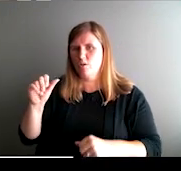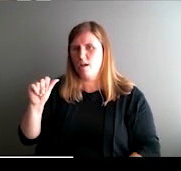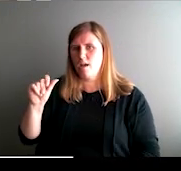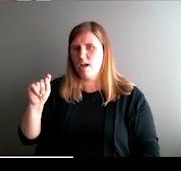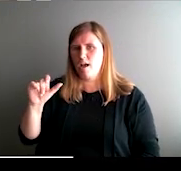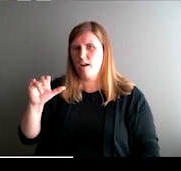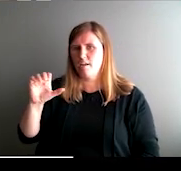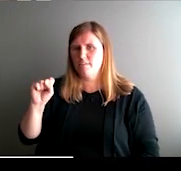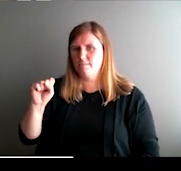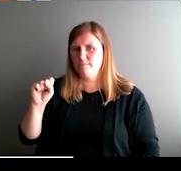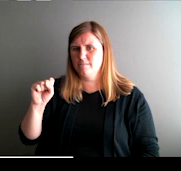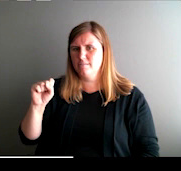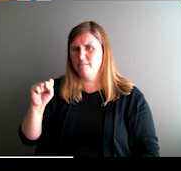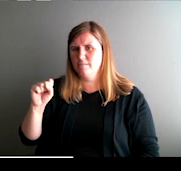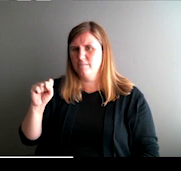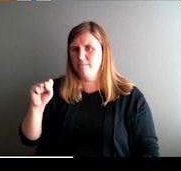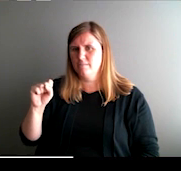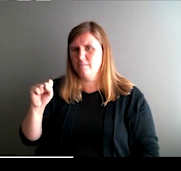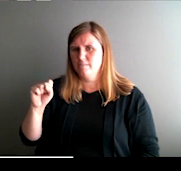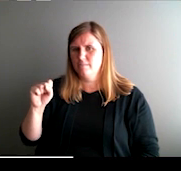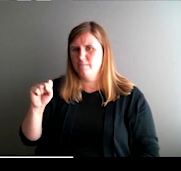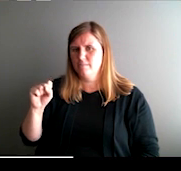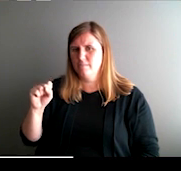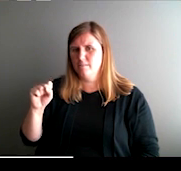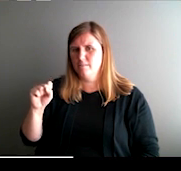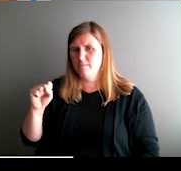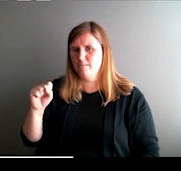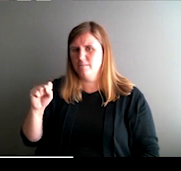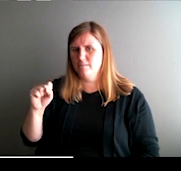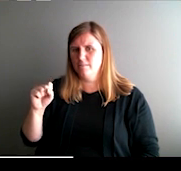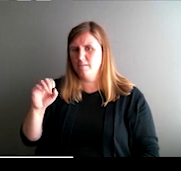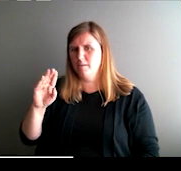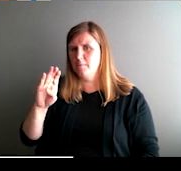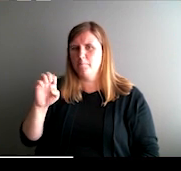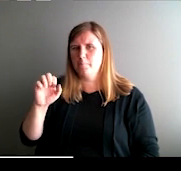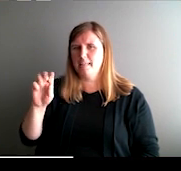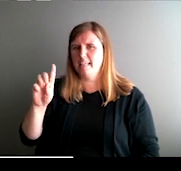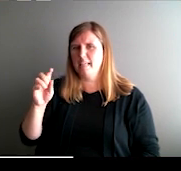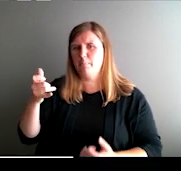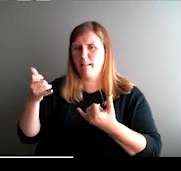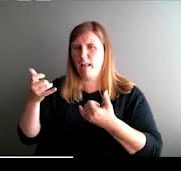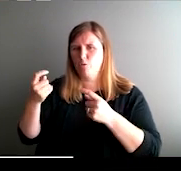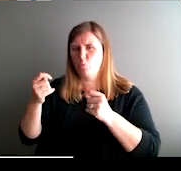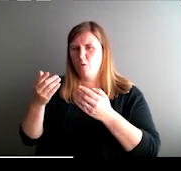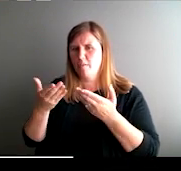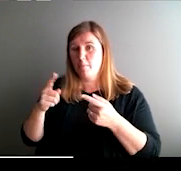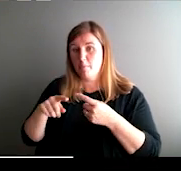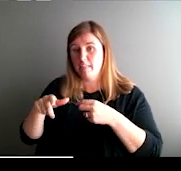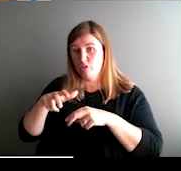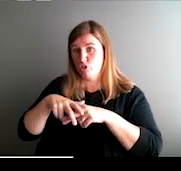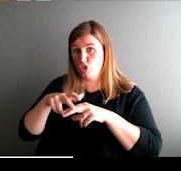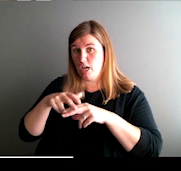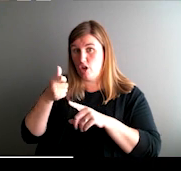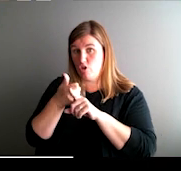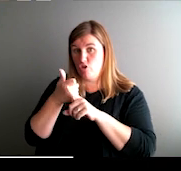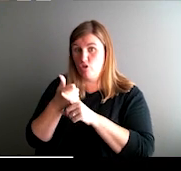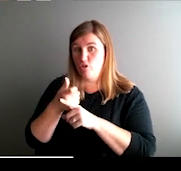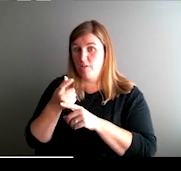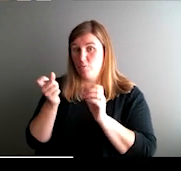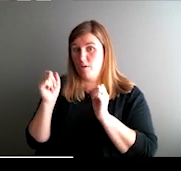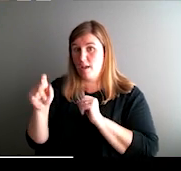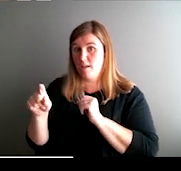abacus, or that may just be a play, bead play toy thing. But it's a chair. And if you